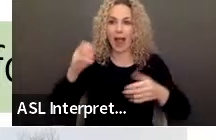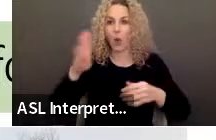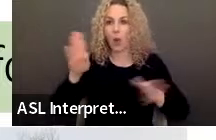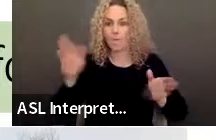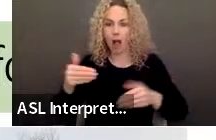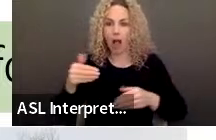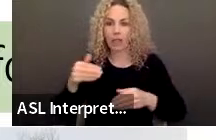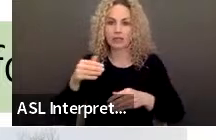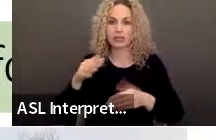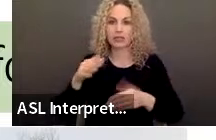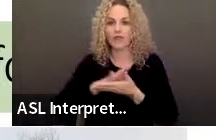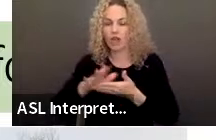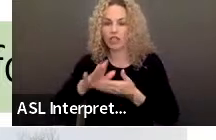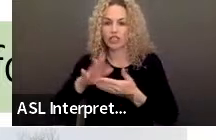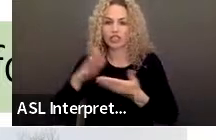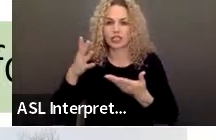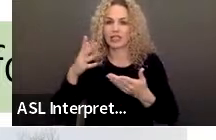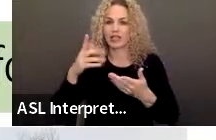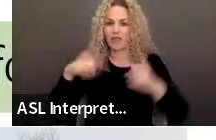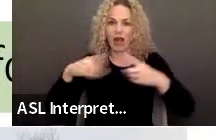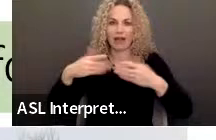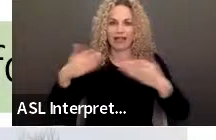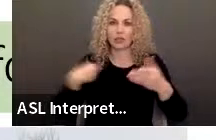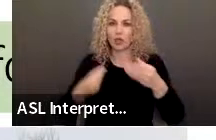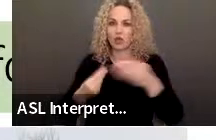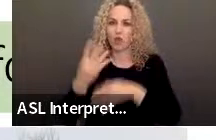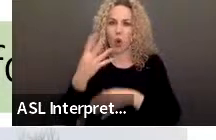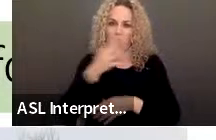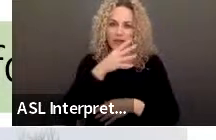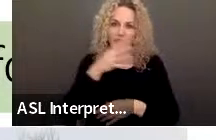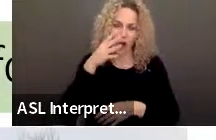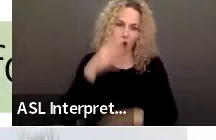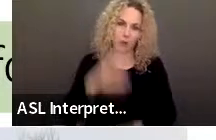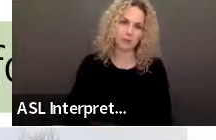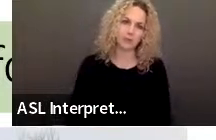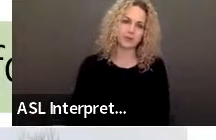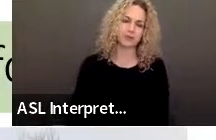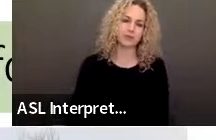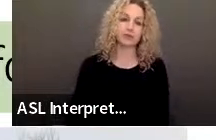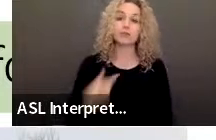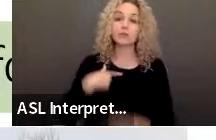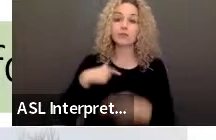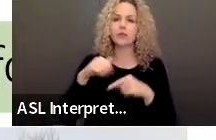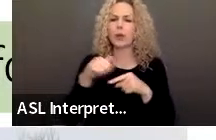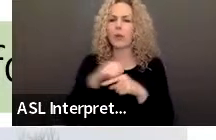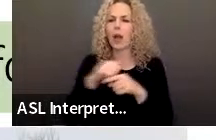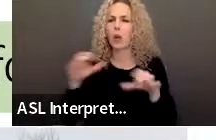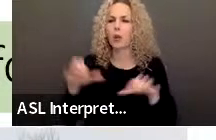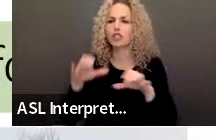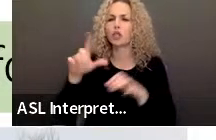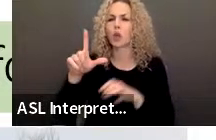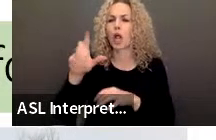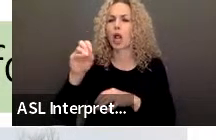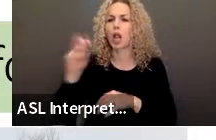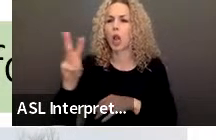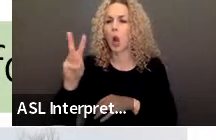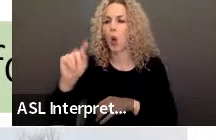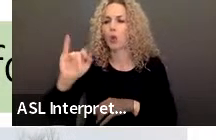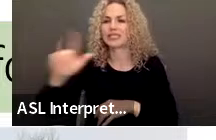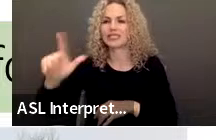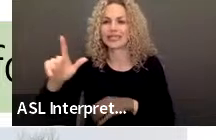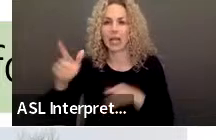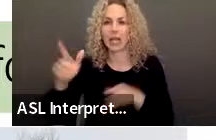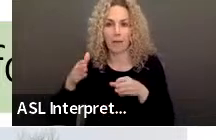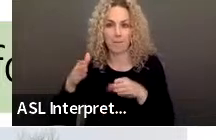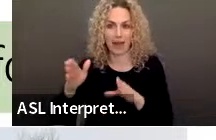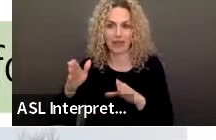that includes a variety of the crops that we grow on our farm. We practice what's called low-till methods. We